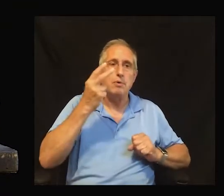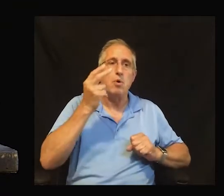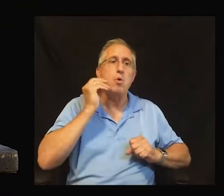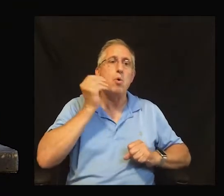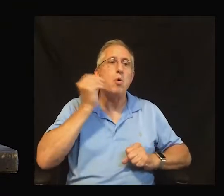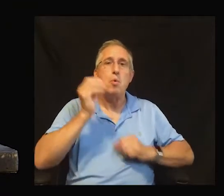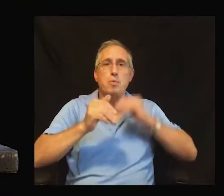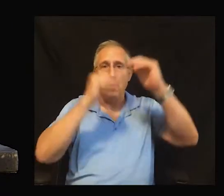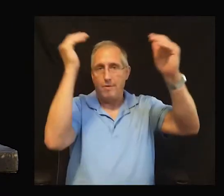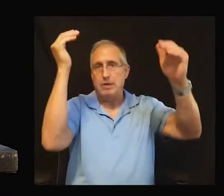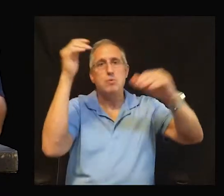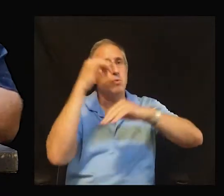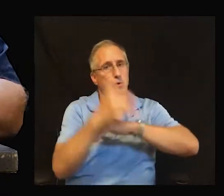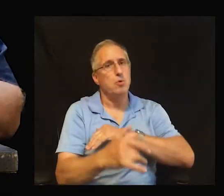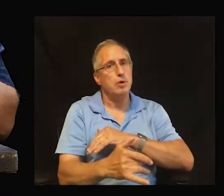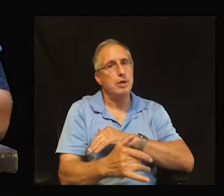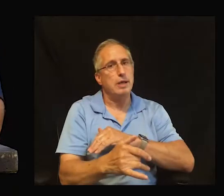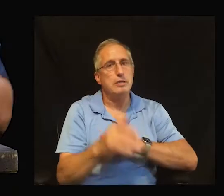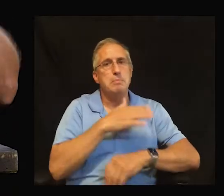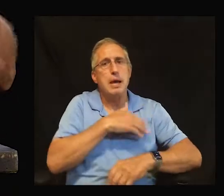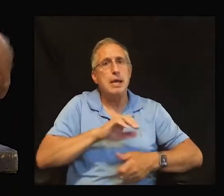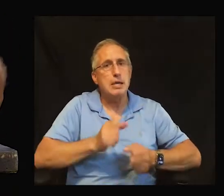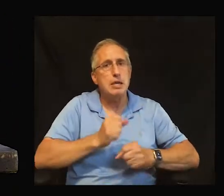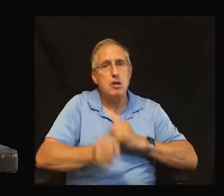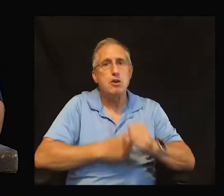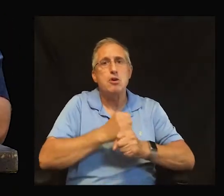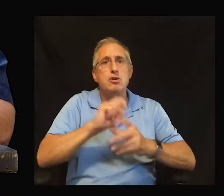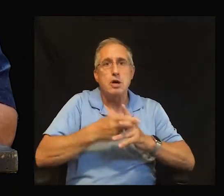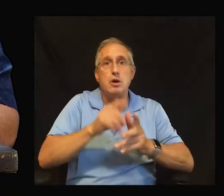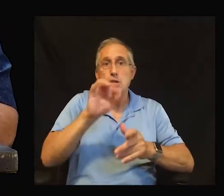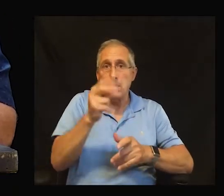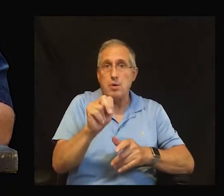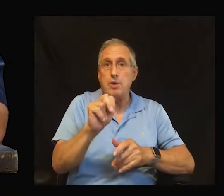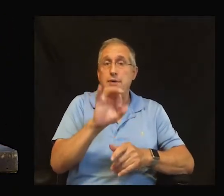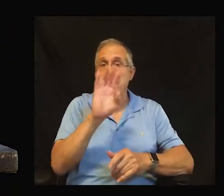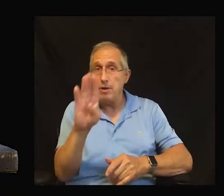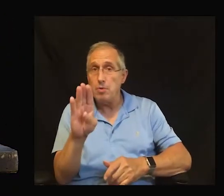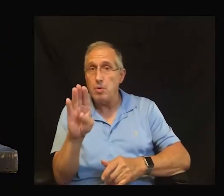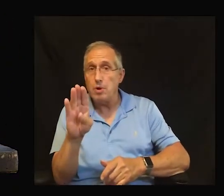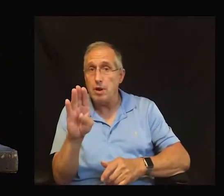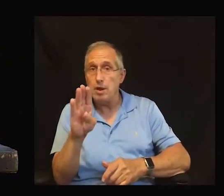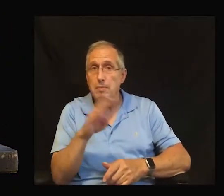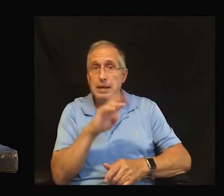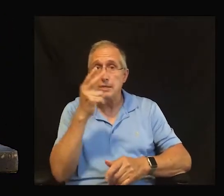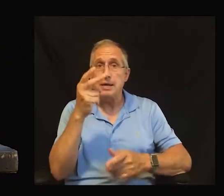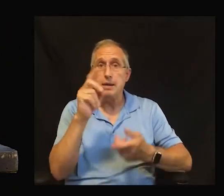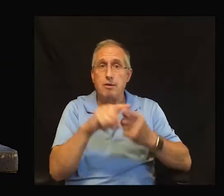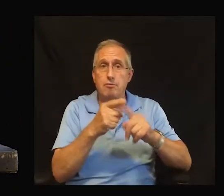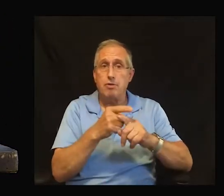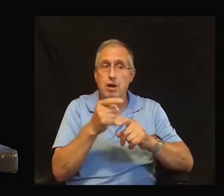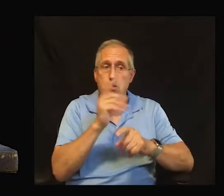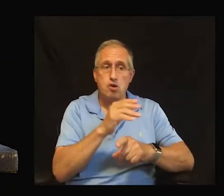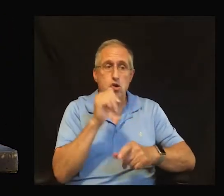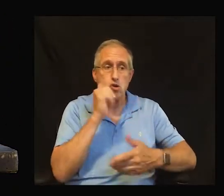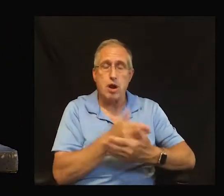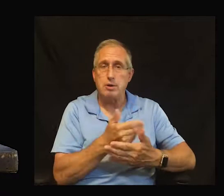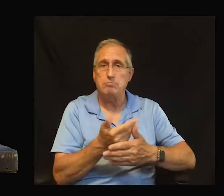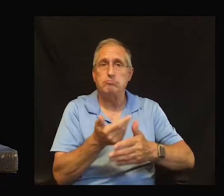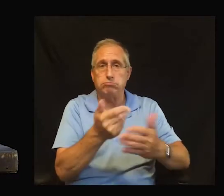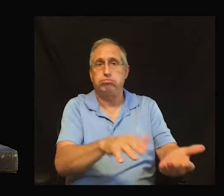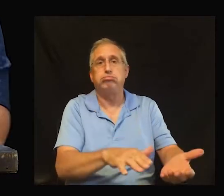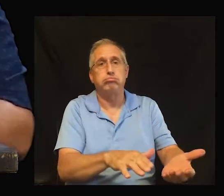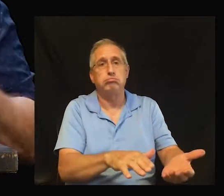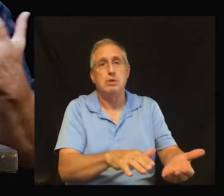heaven so early. That's how my year started in January, and then in February that my second friend lost her daughter, his